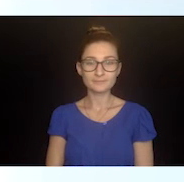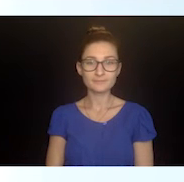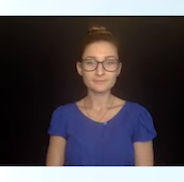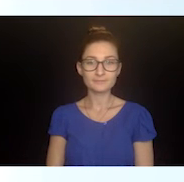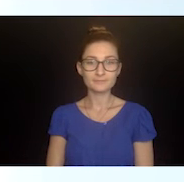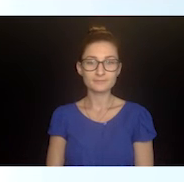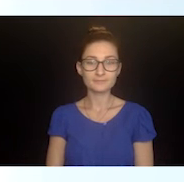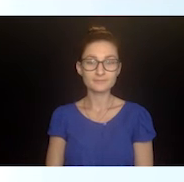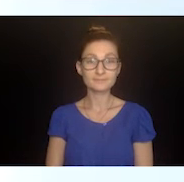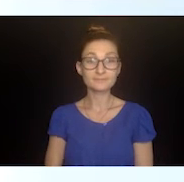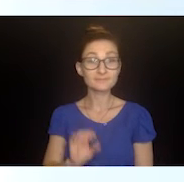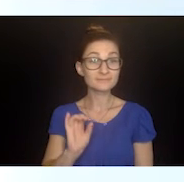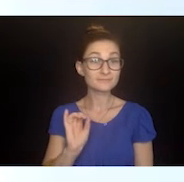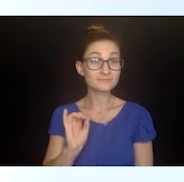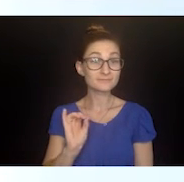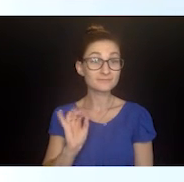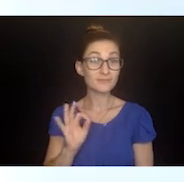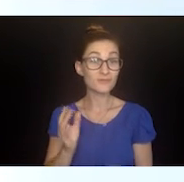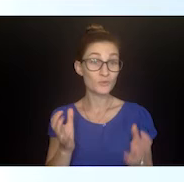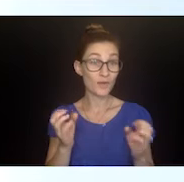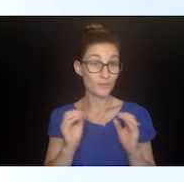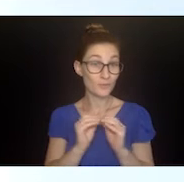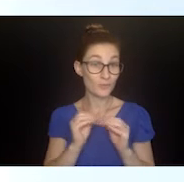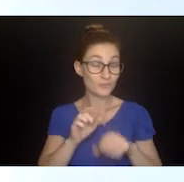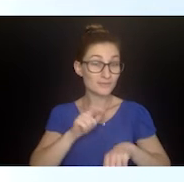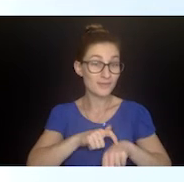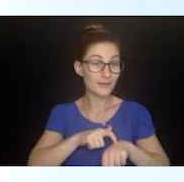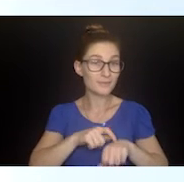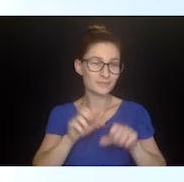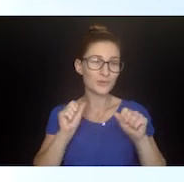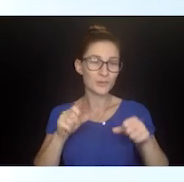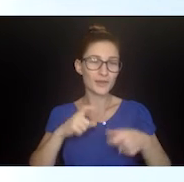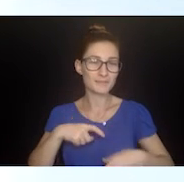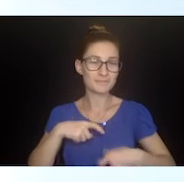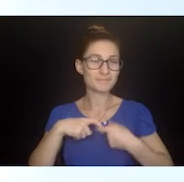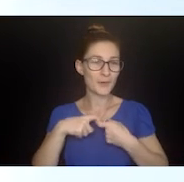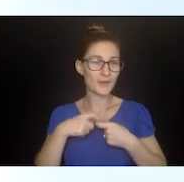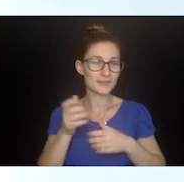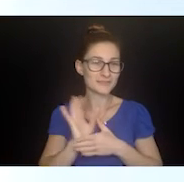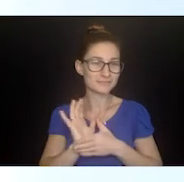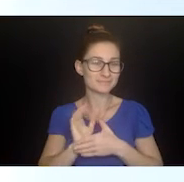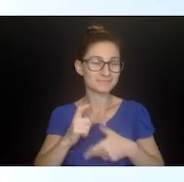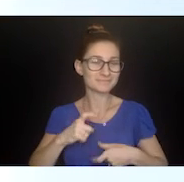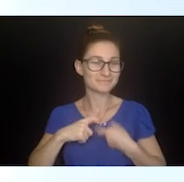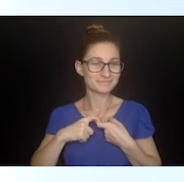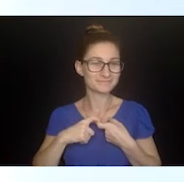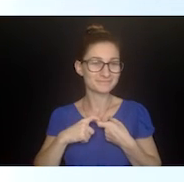Now, if you need more time, you might want to pause this video.